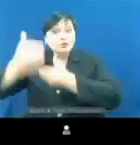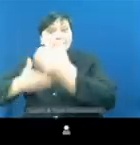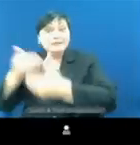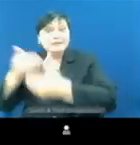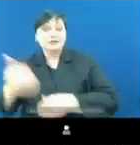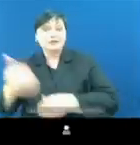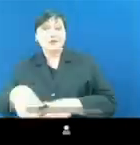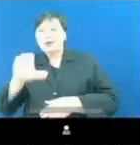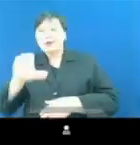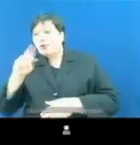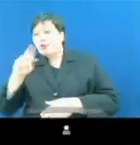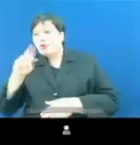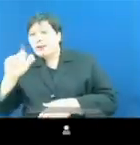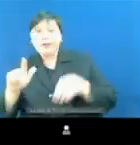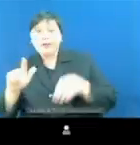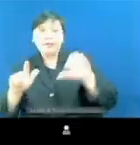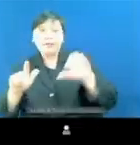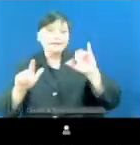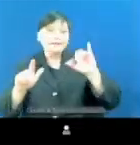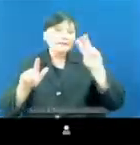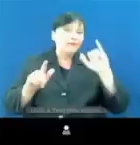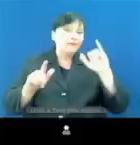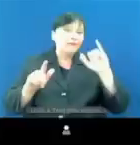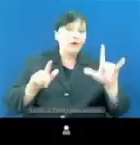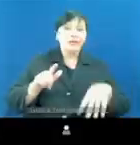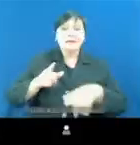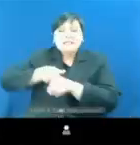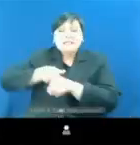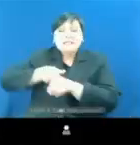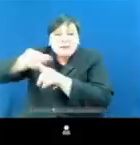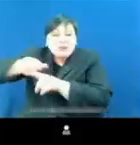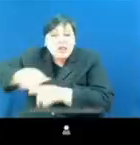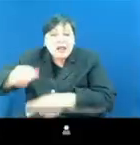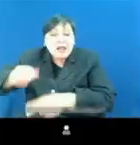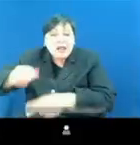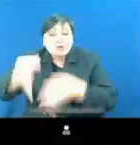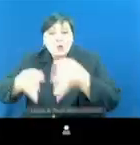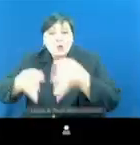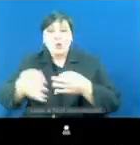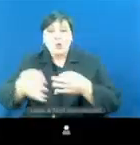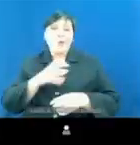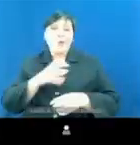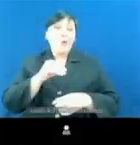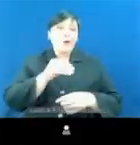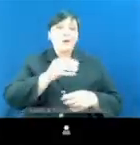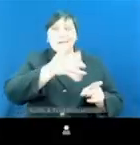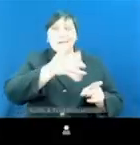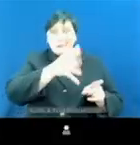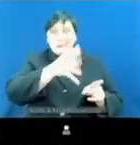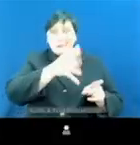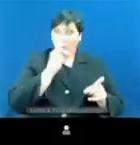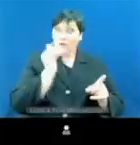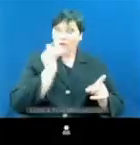specialized courts that we talked about earlier. And again, interpreting statutes, regulations, and the